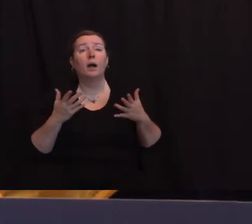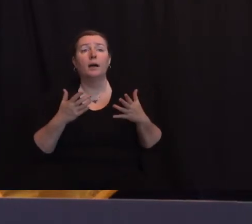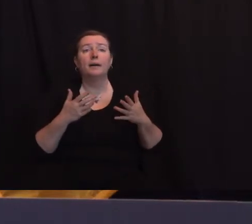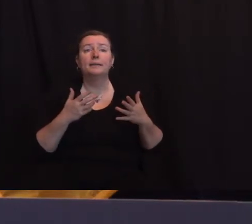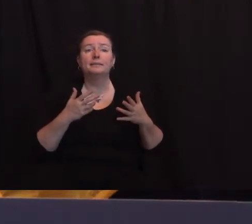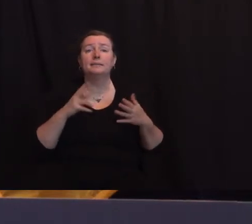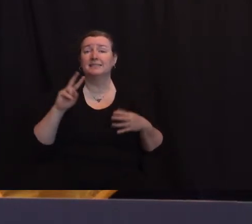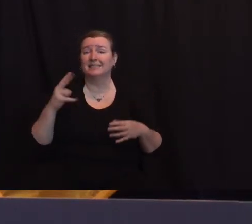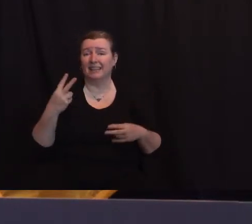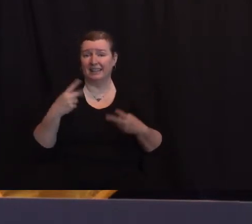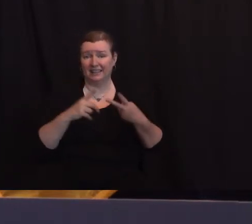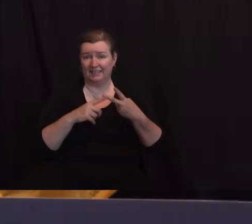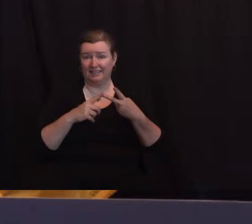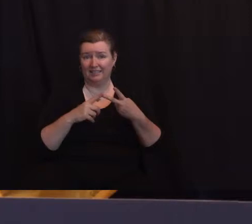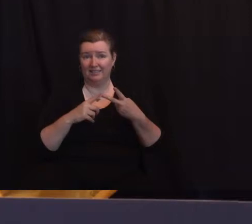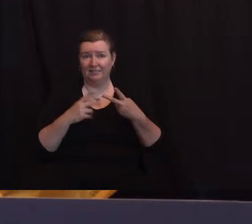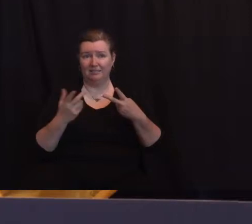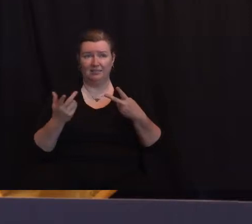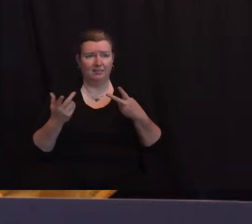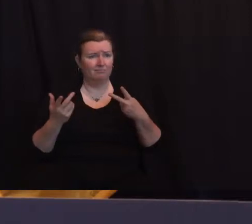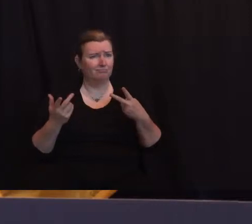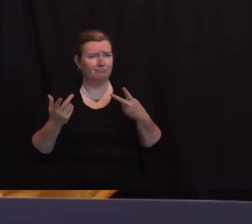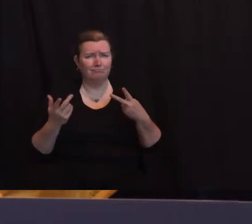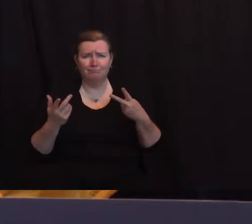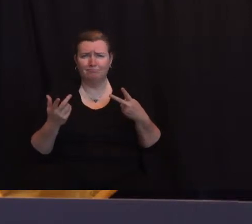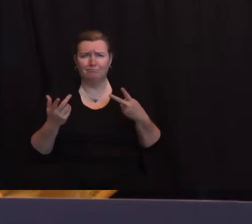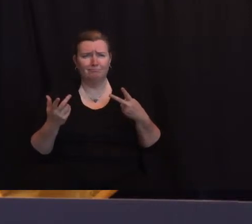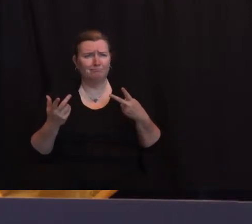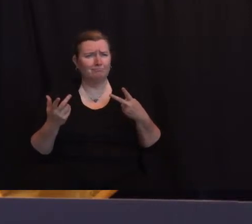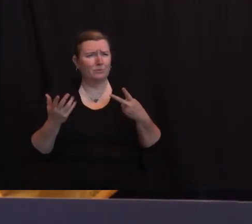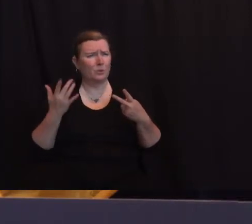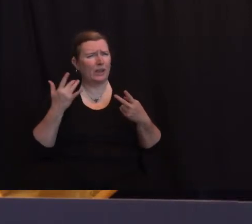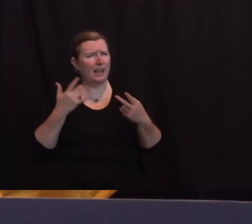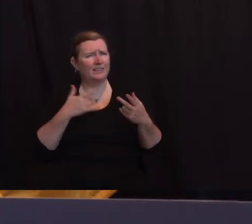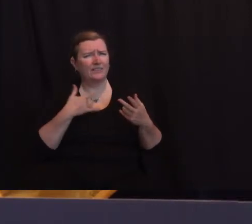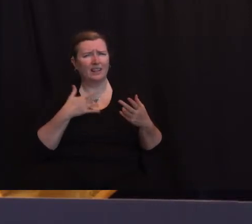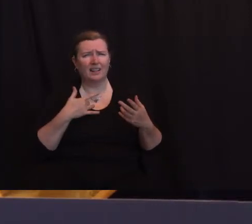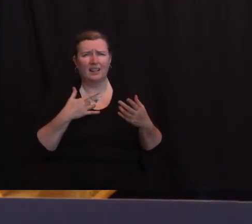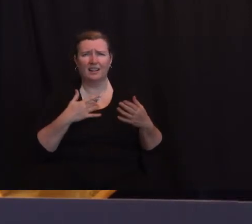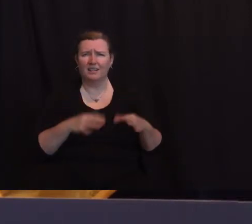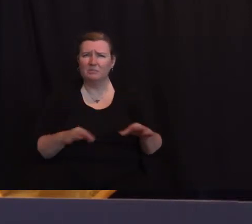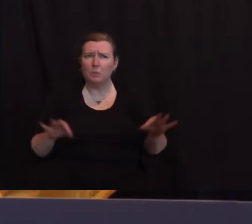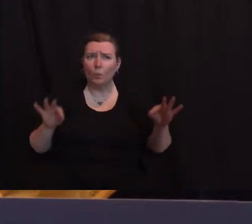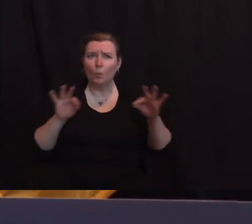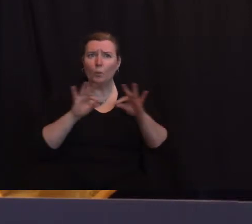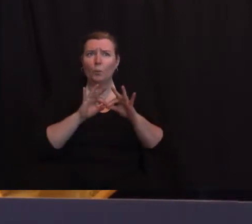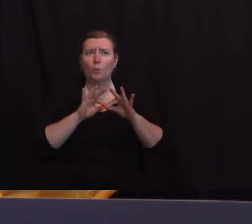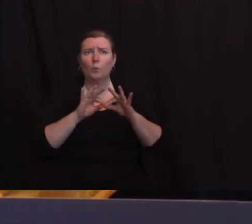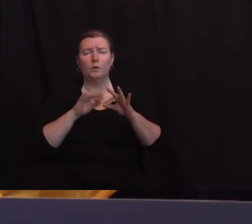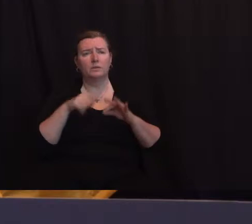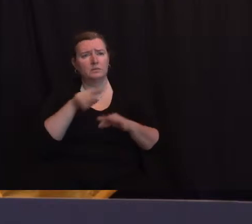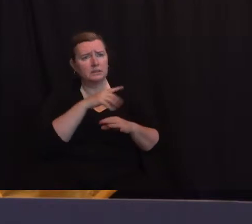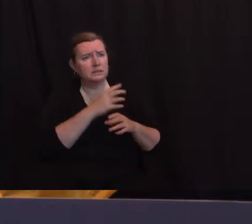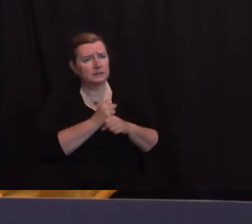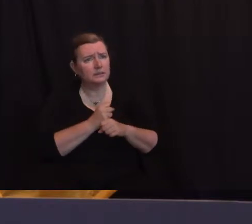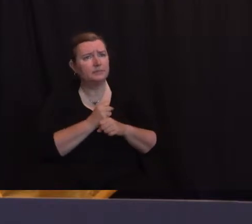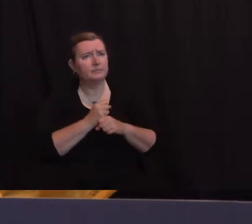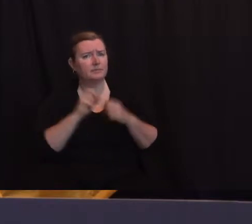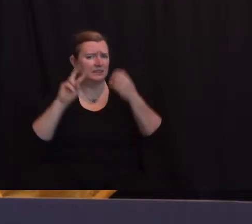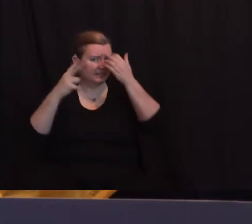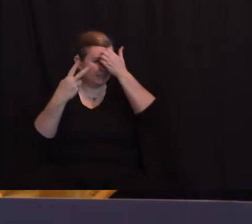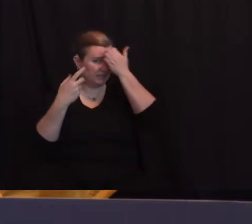you guys remind us why you feel it's so important for people to get the